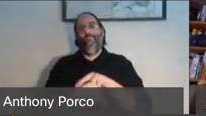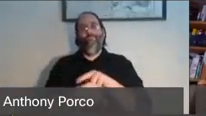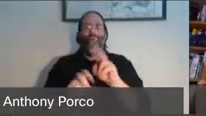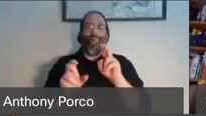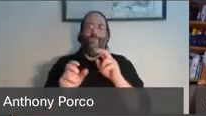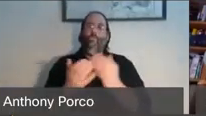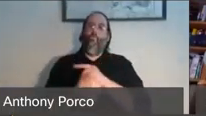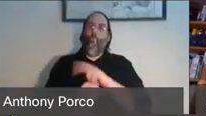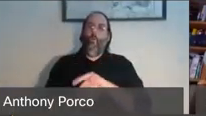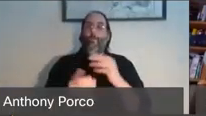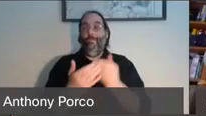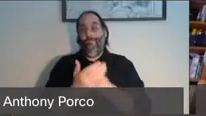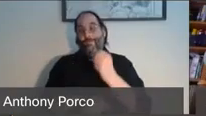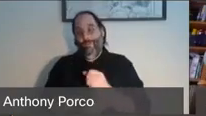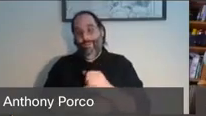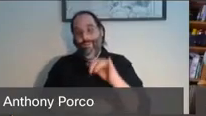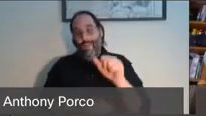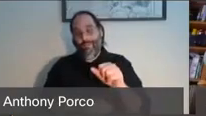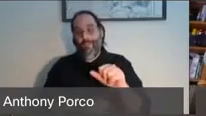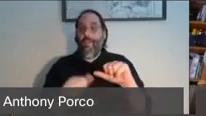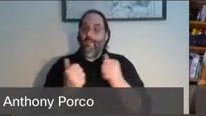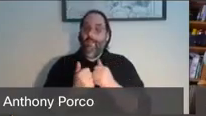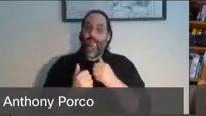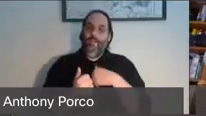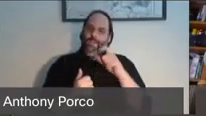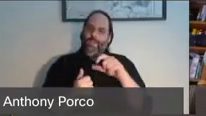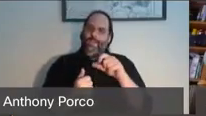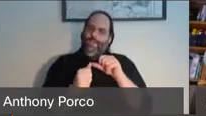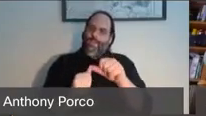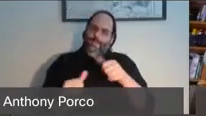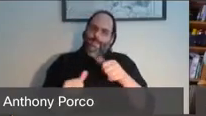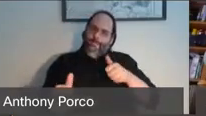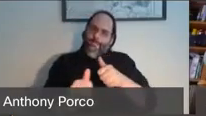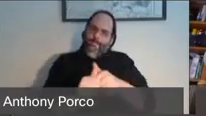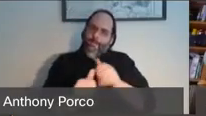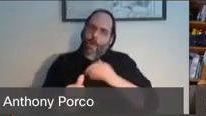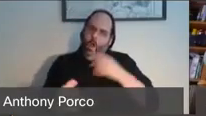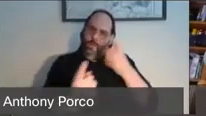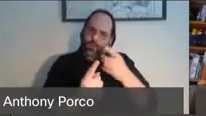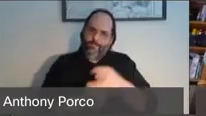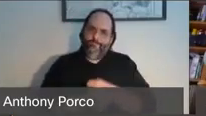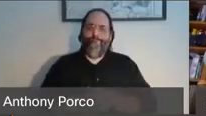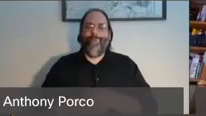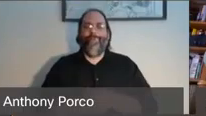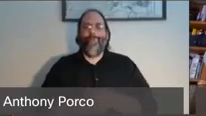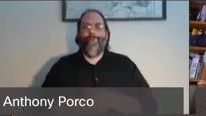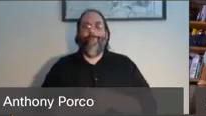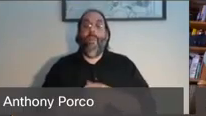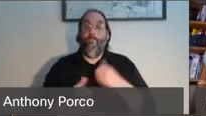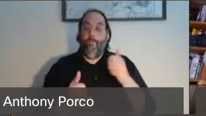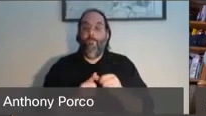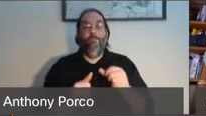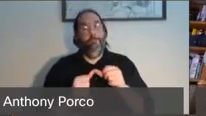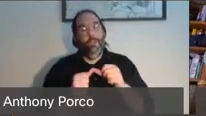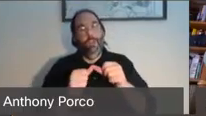year. As our agency, let's continue maintaining the mission and keep moving